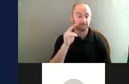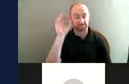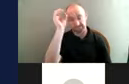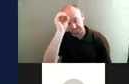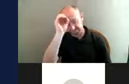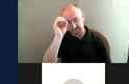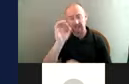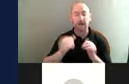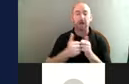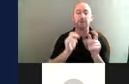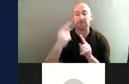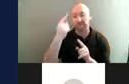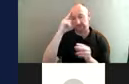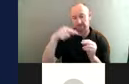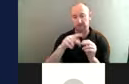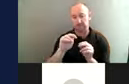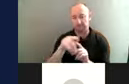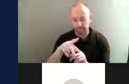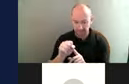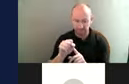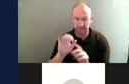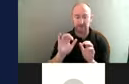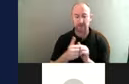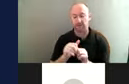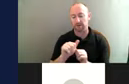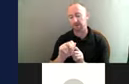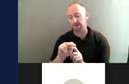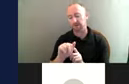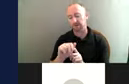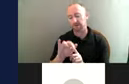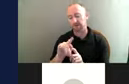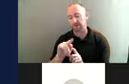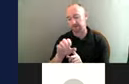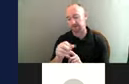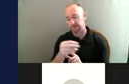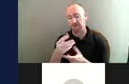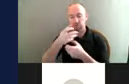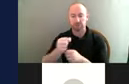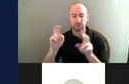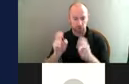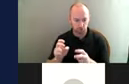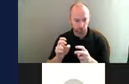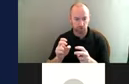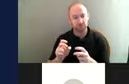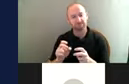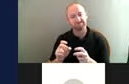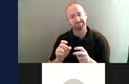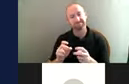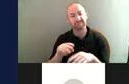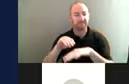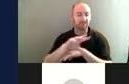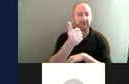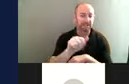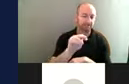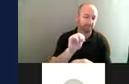with how people think about maps and how analytics and trust issues come in, really underlie just about any map or mapping tool that we